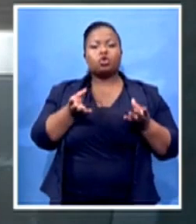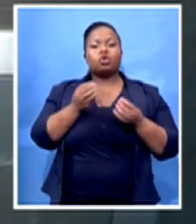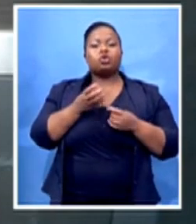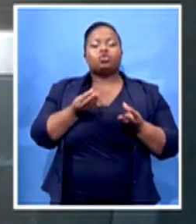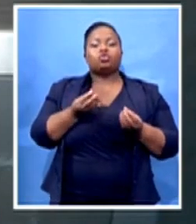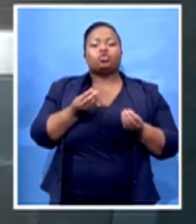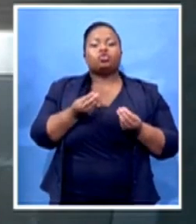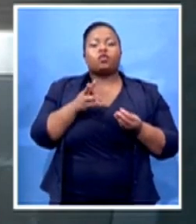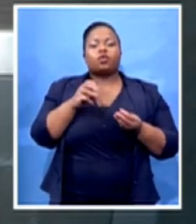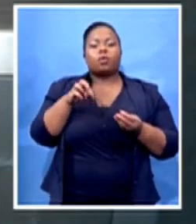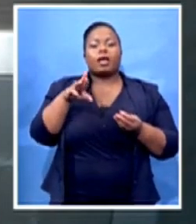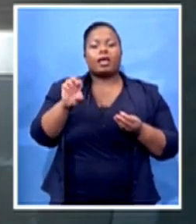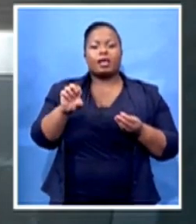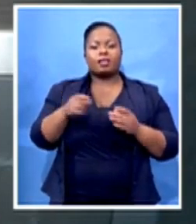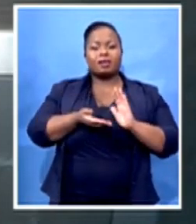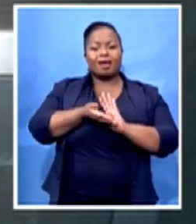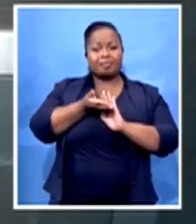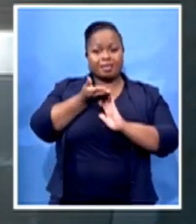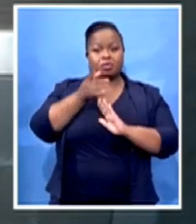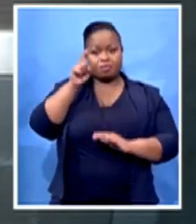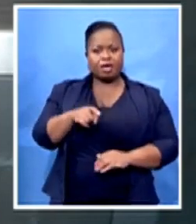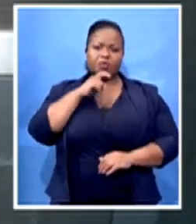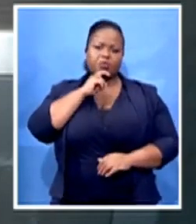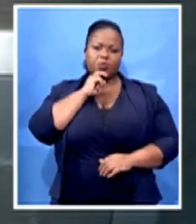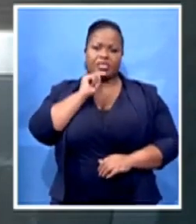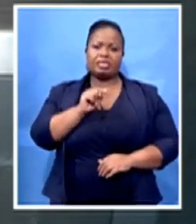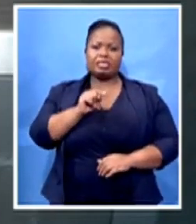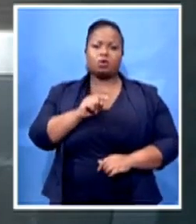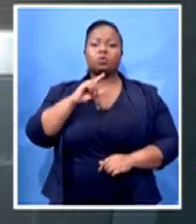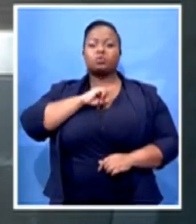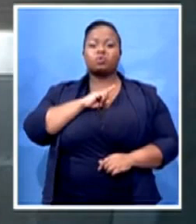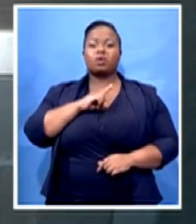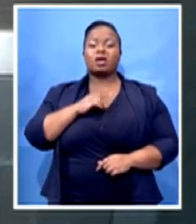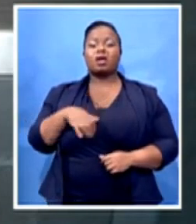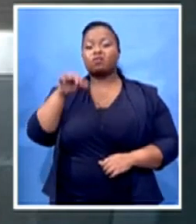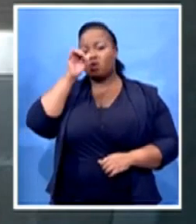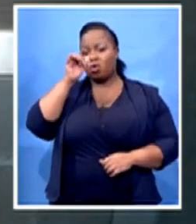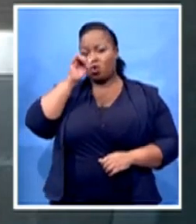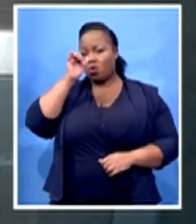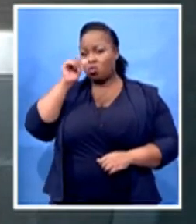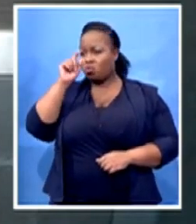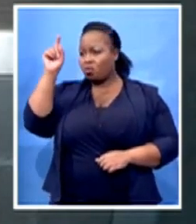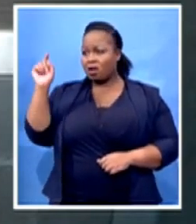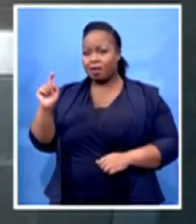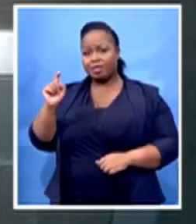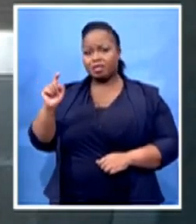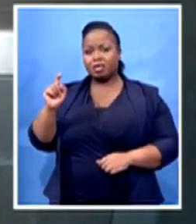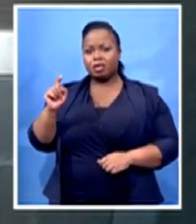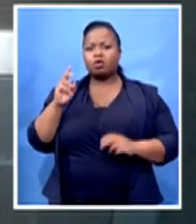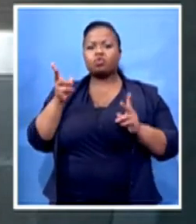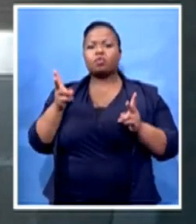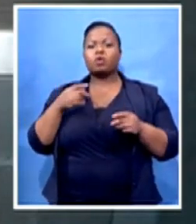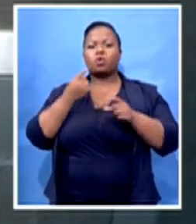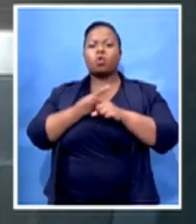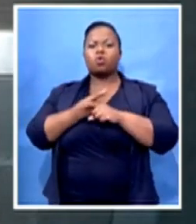is these threat actors or these cyber criminals very often leverage your emotions and try to make you act in